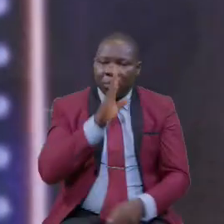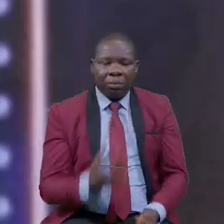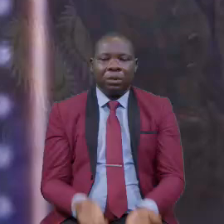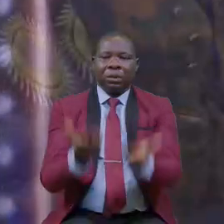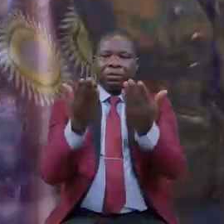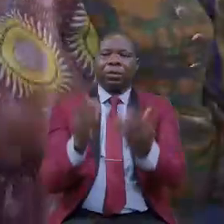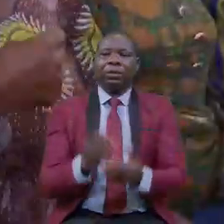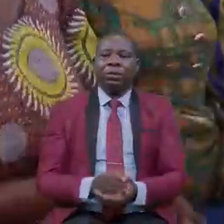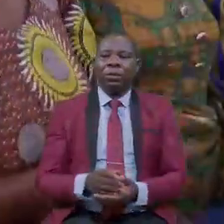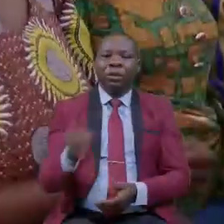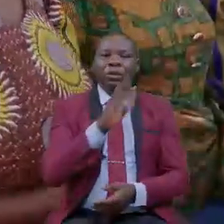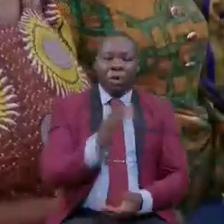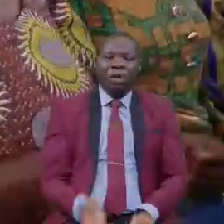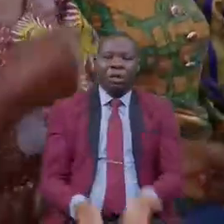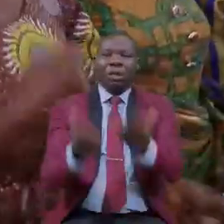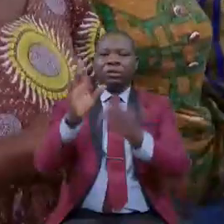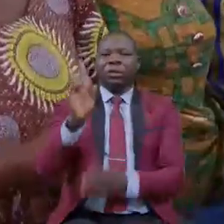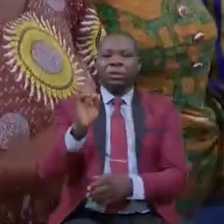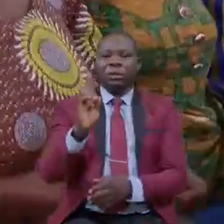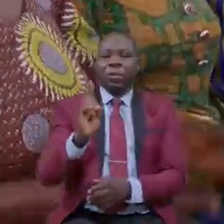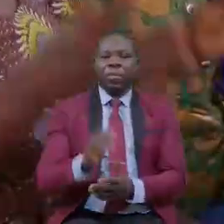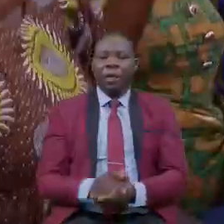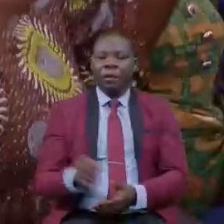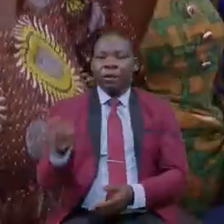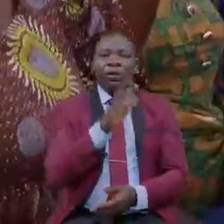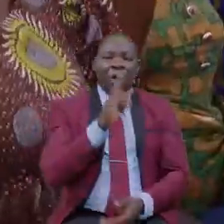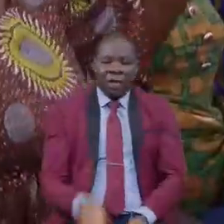you're lied your